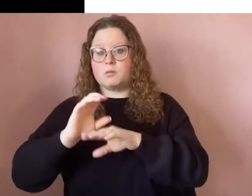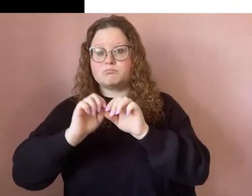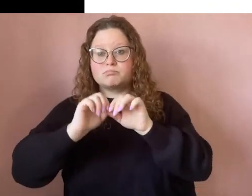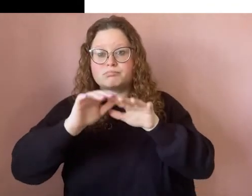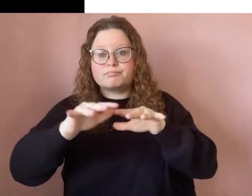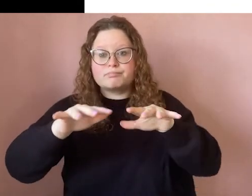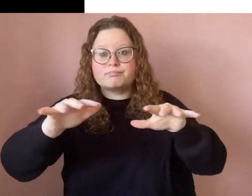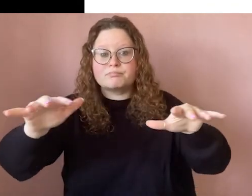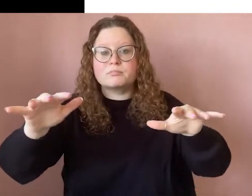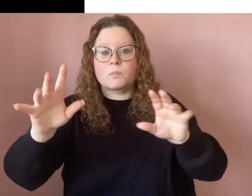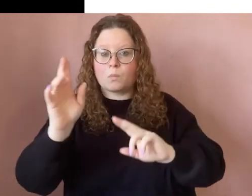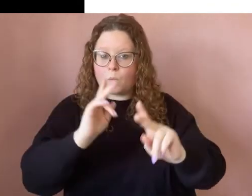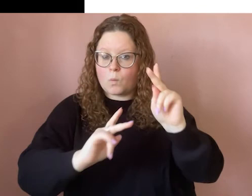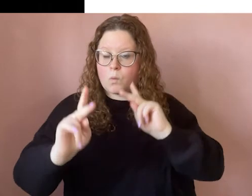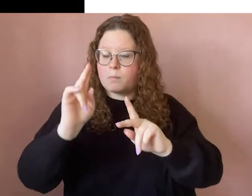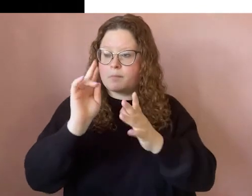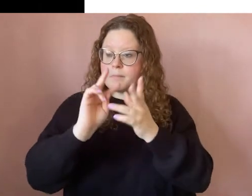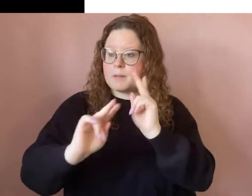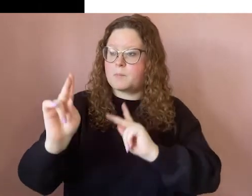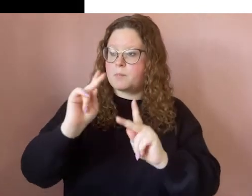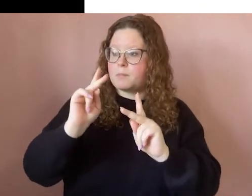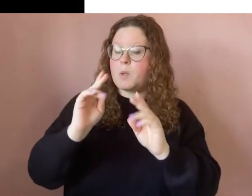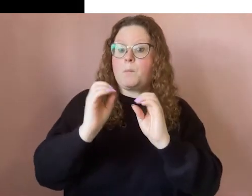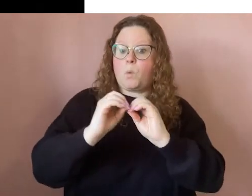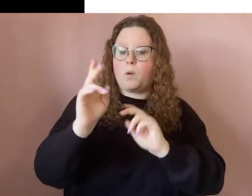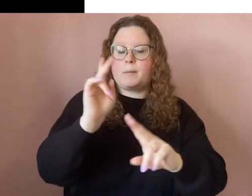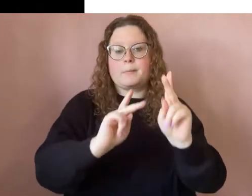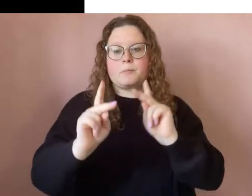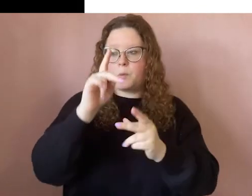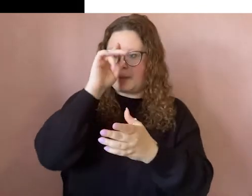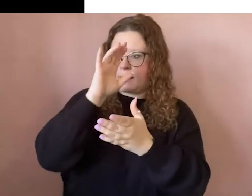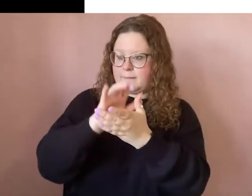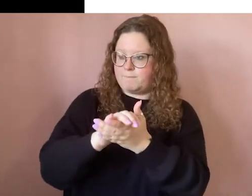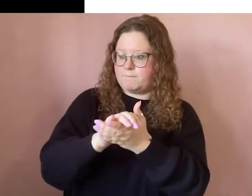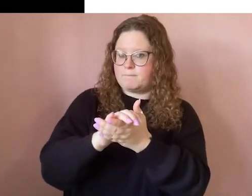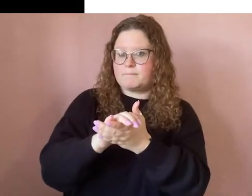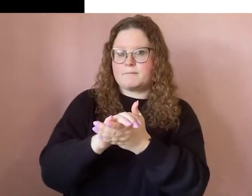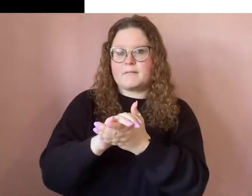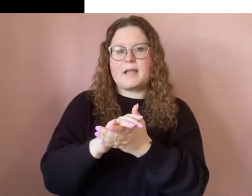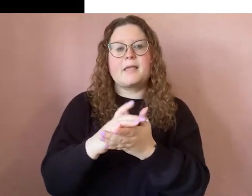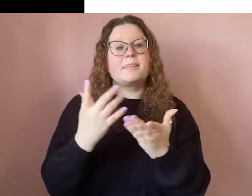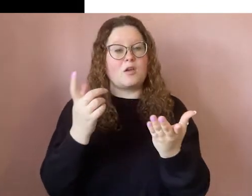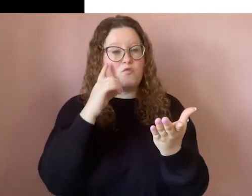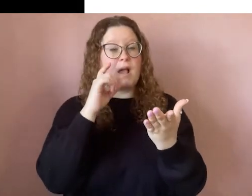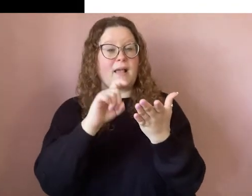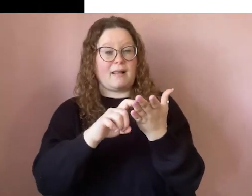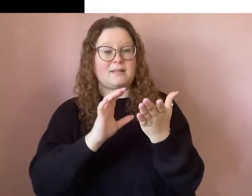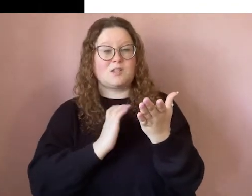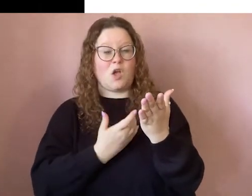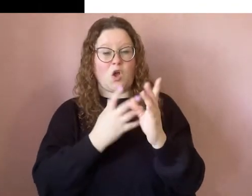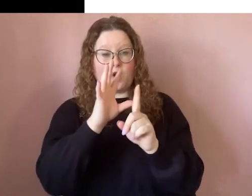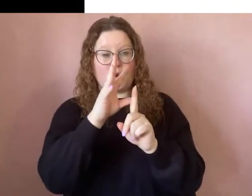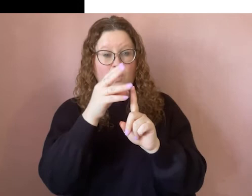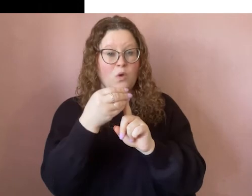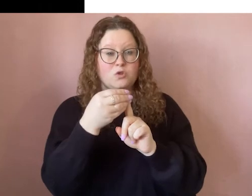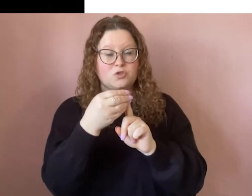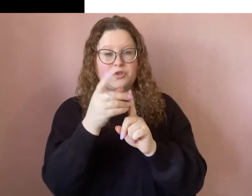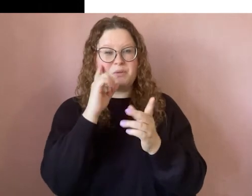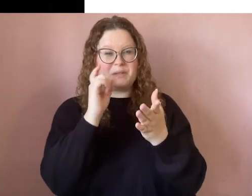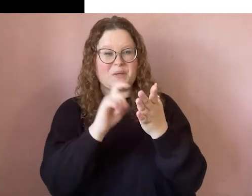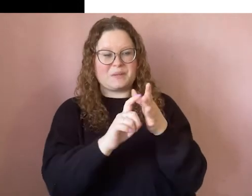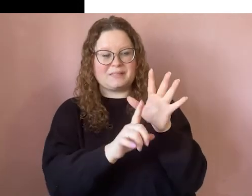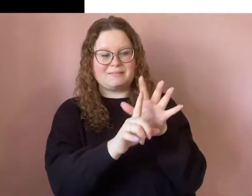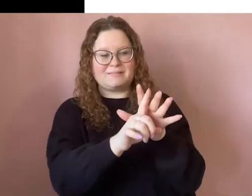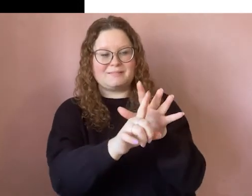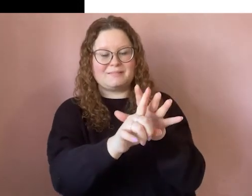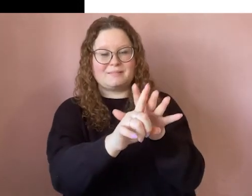thinking of the church for so many eons. It used to be that if a person took their own life, they could not be